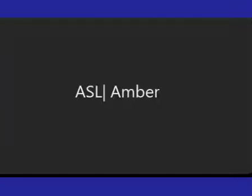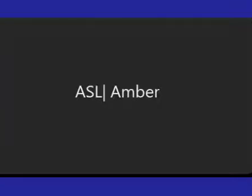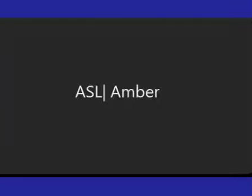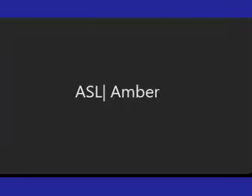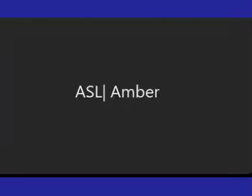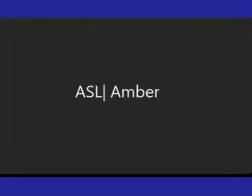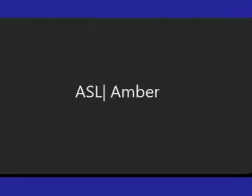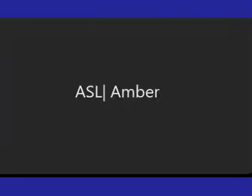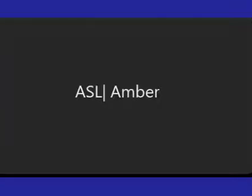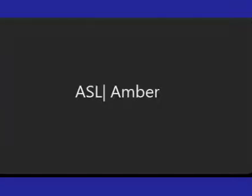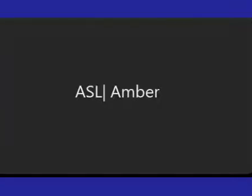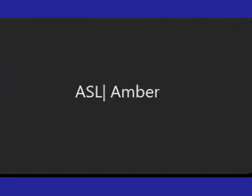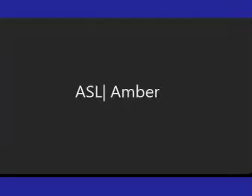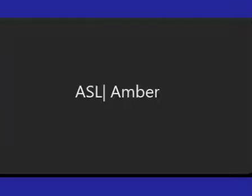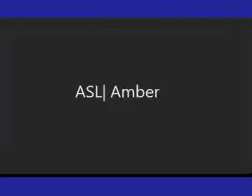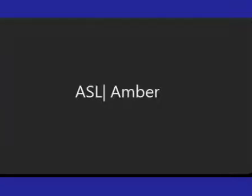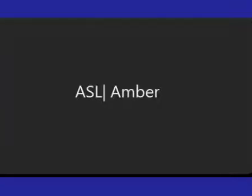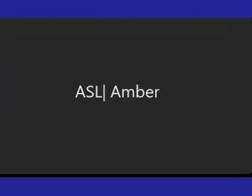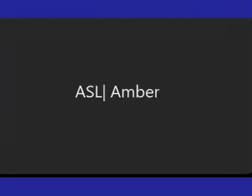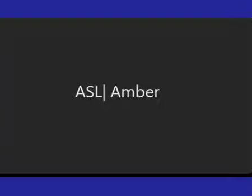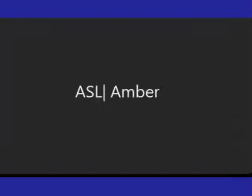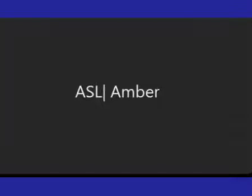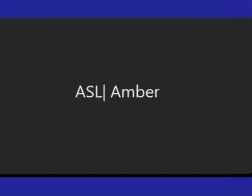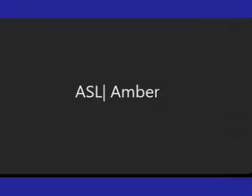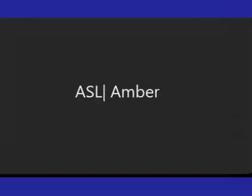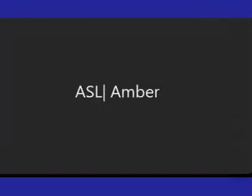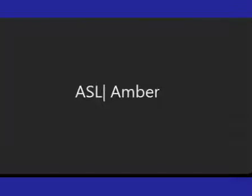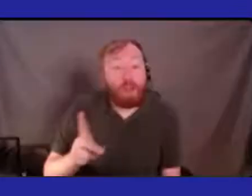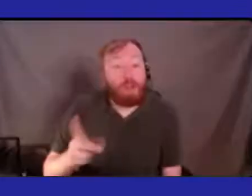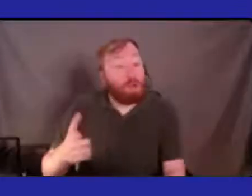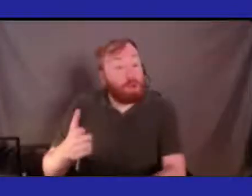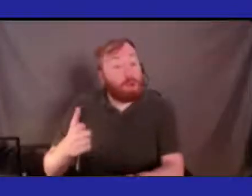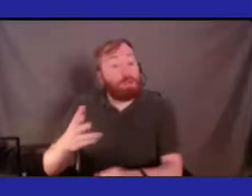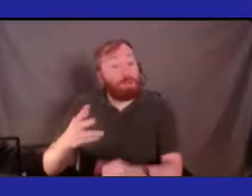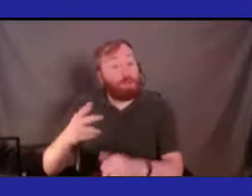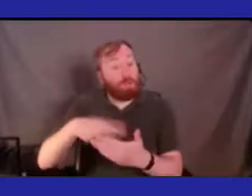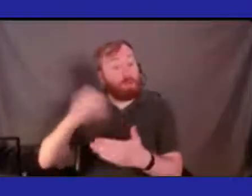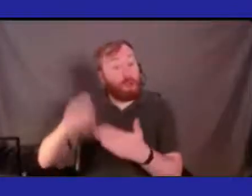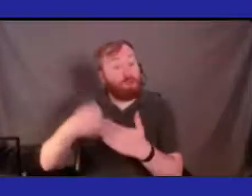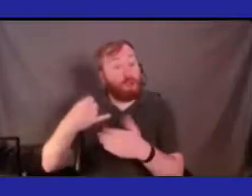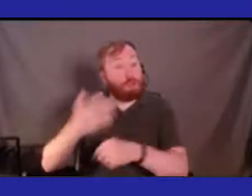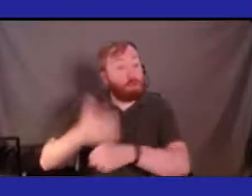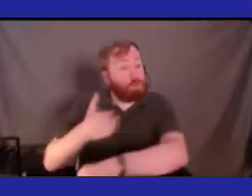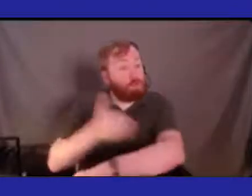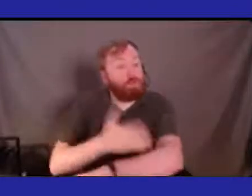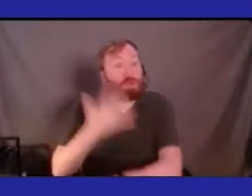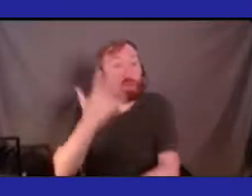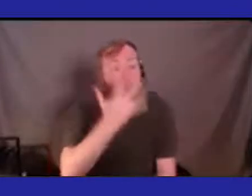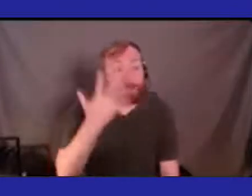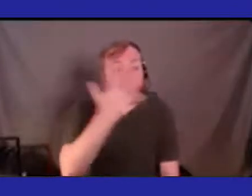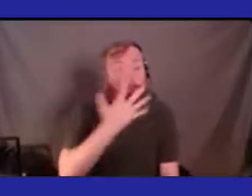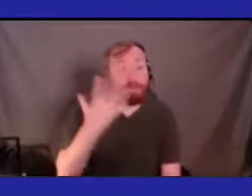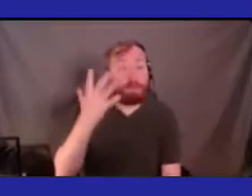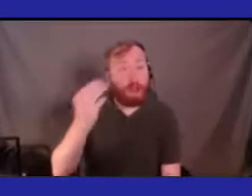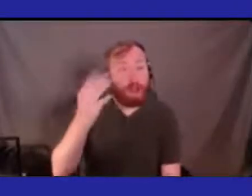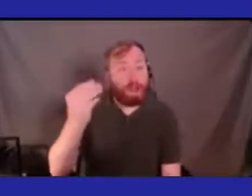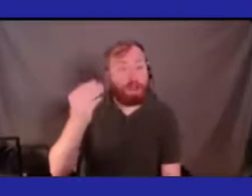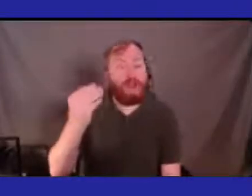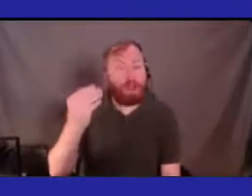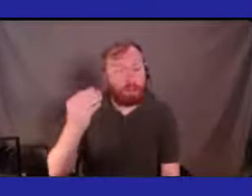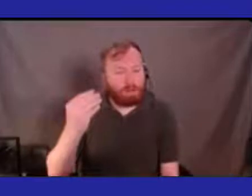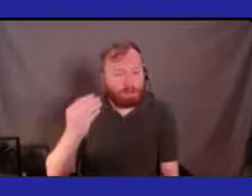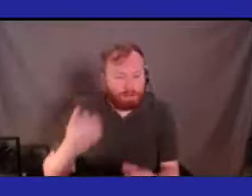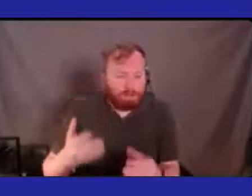the facade project improving overall aesthetics of Cumberland internal facade, expanded